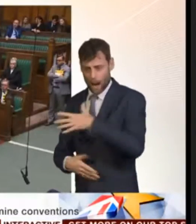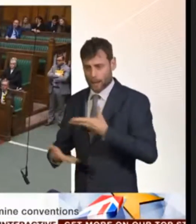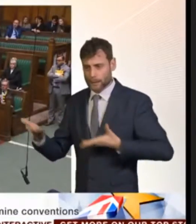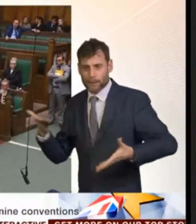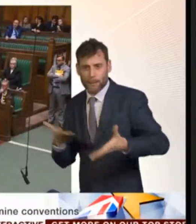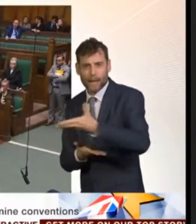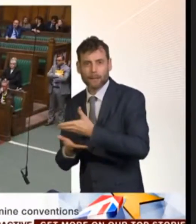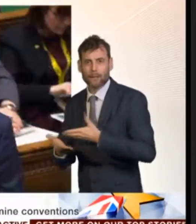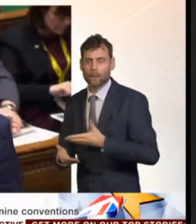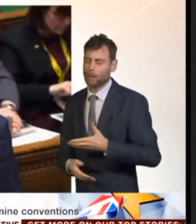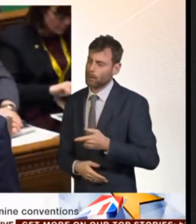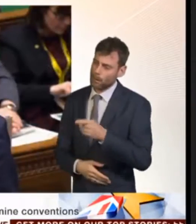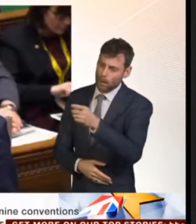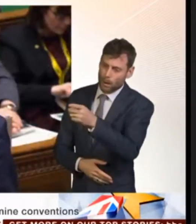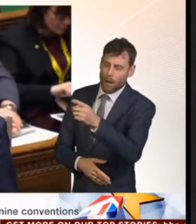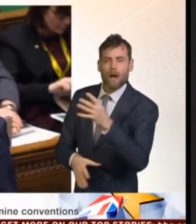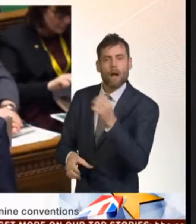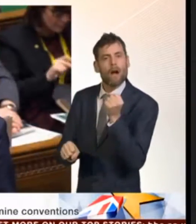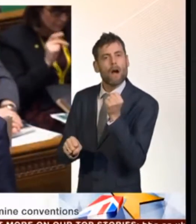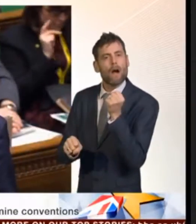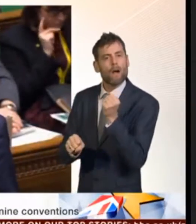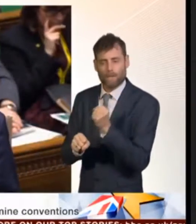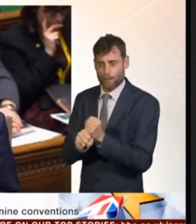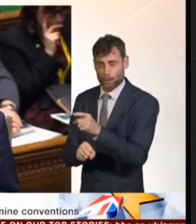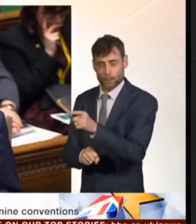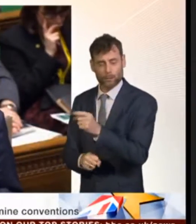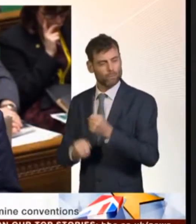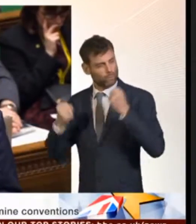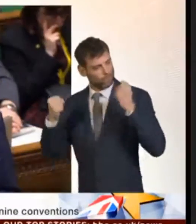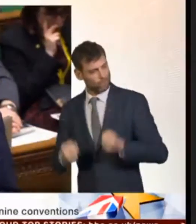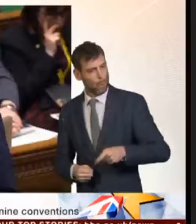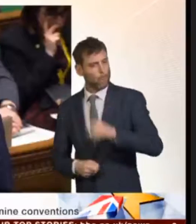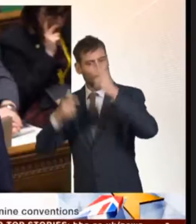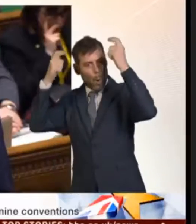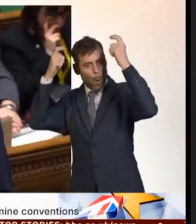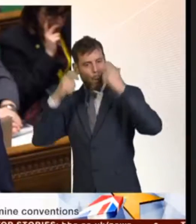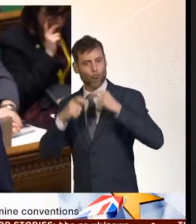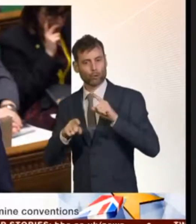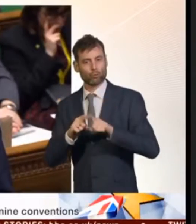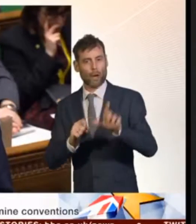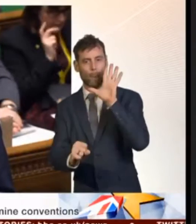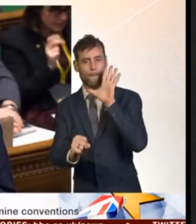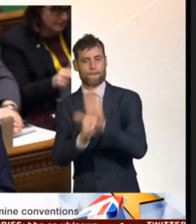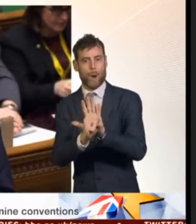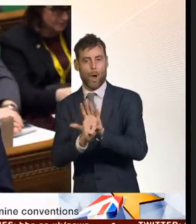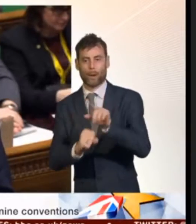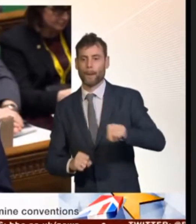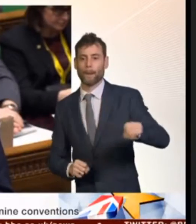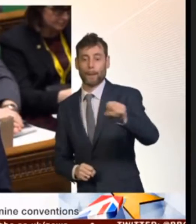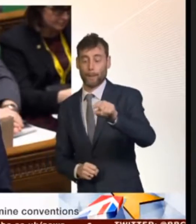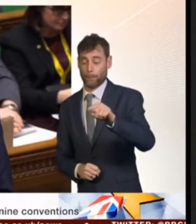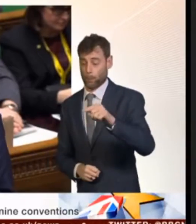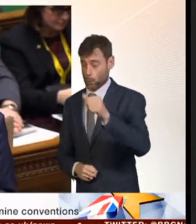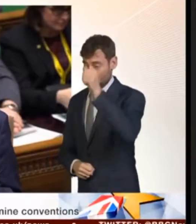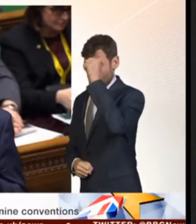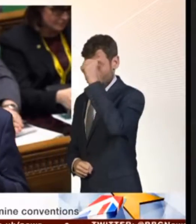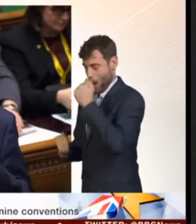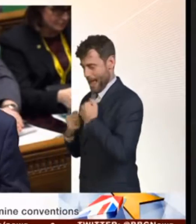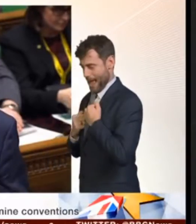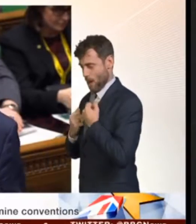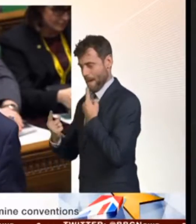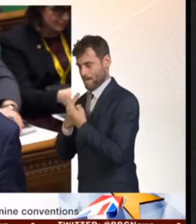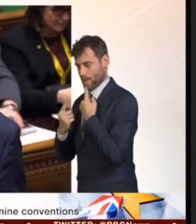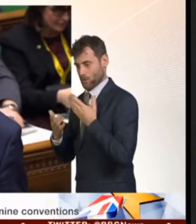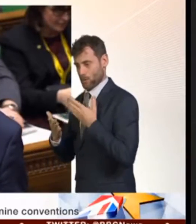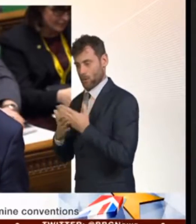debate. What kind of government goes to court to stop its own citizens from knowing that the government has legal powers but